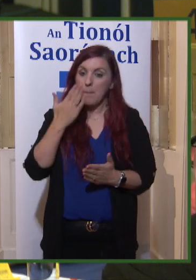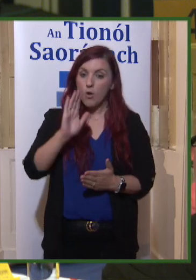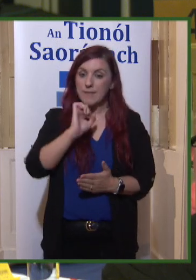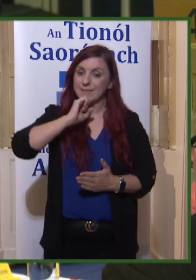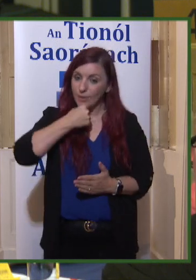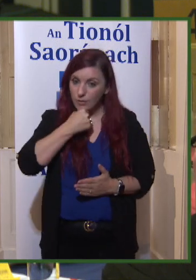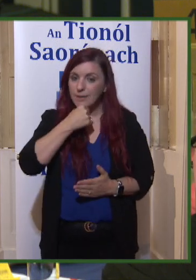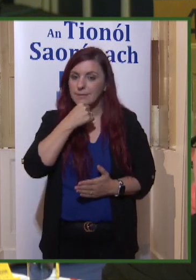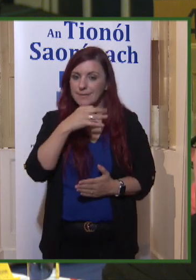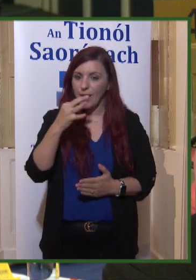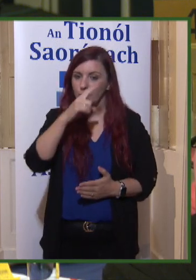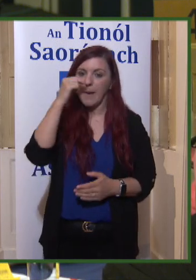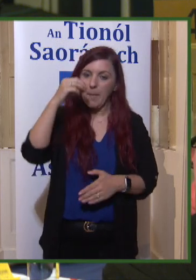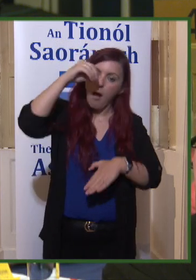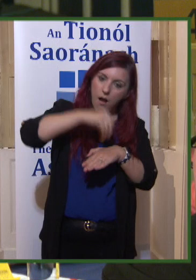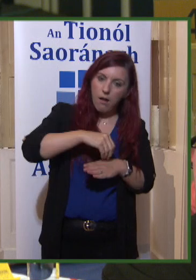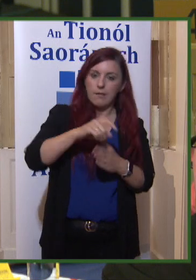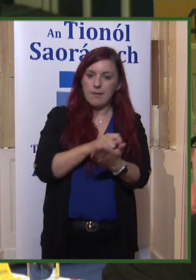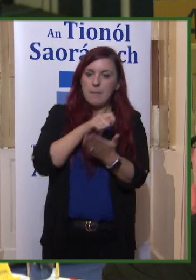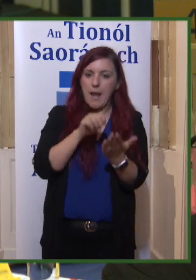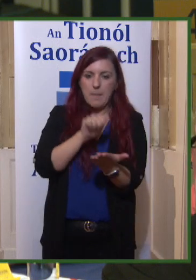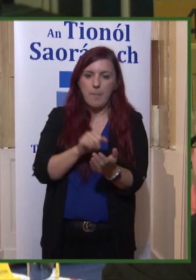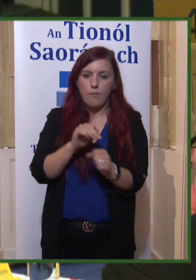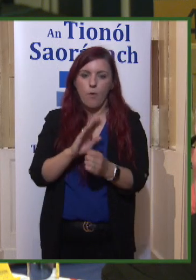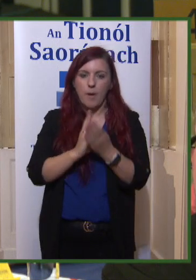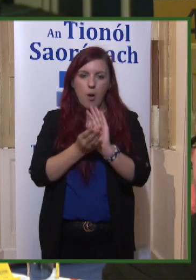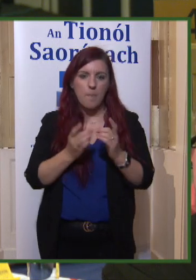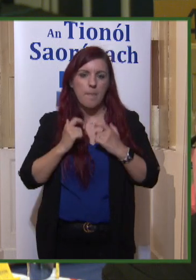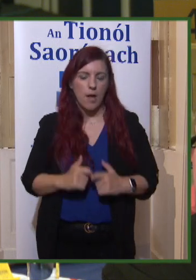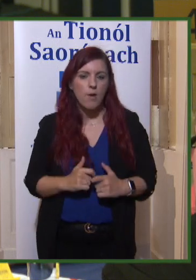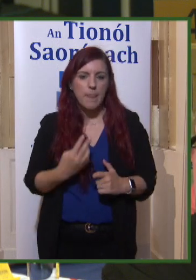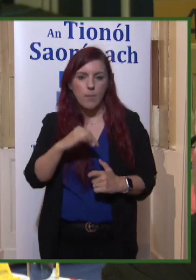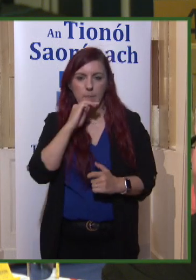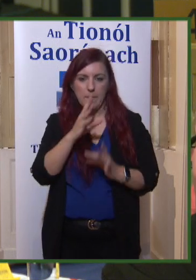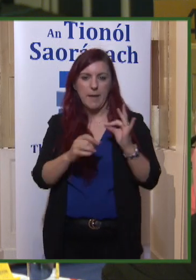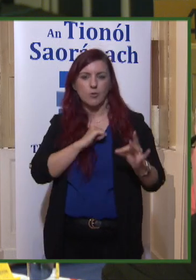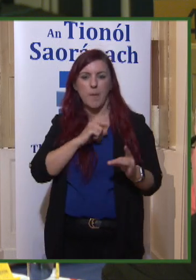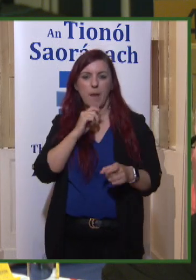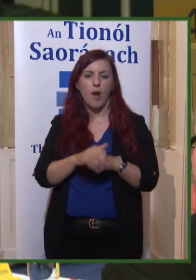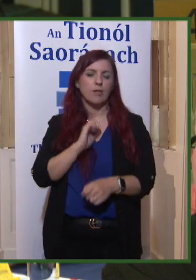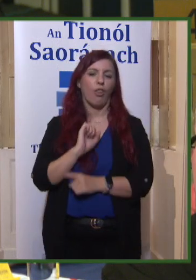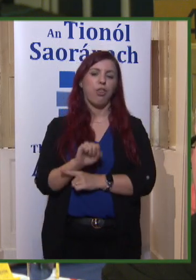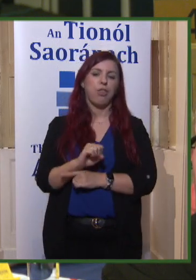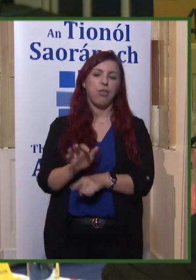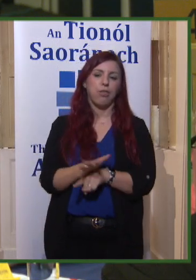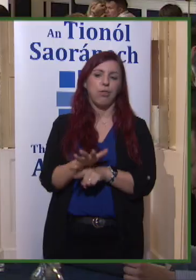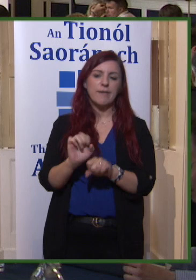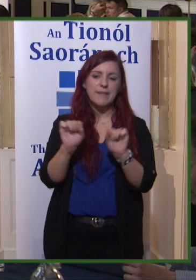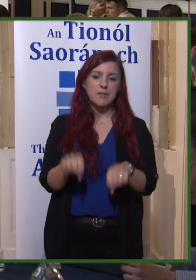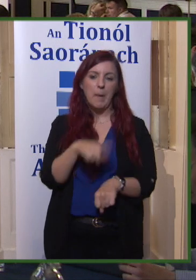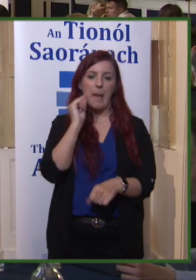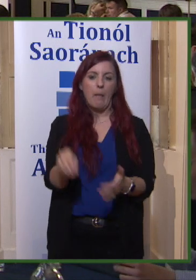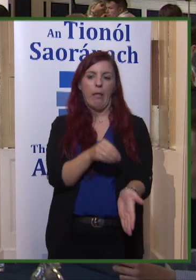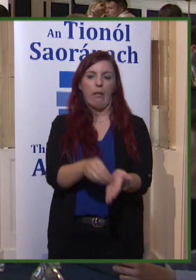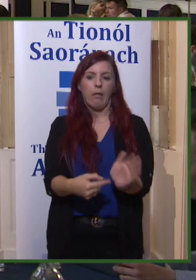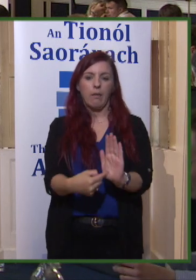percentage of a quota to be able to get their deposit back, but then it would make sure that anyone putting their name forward would be committed to what they're doing. Thank you.